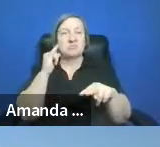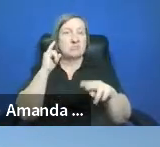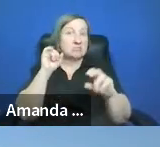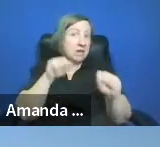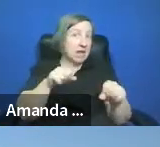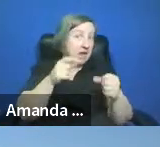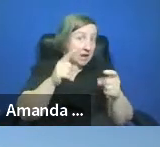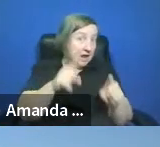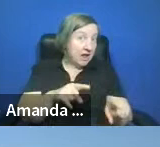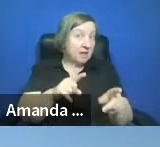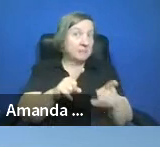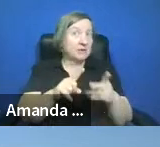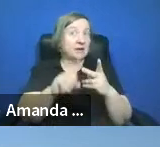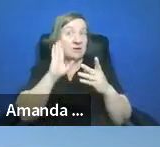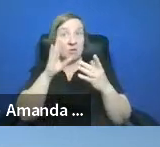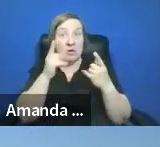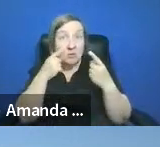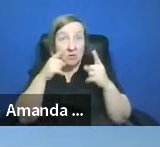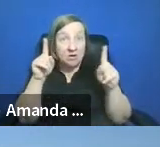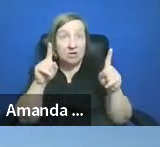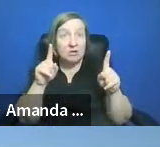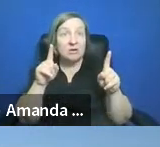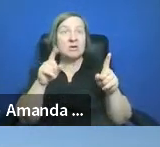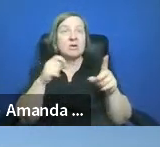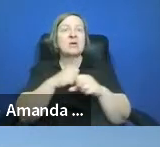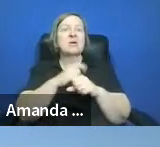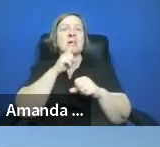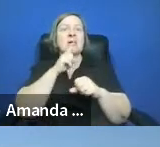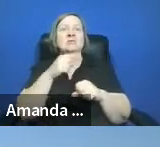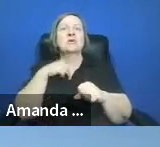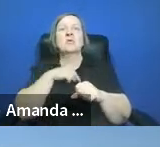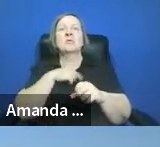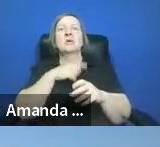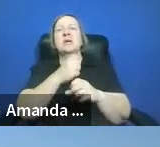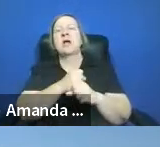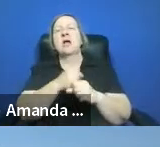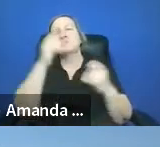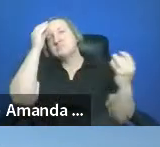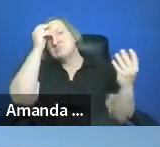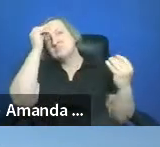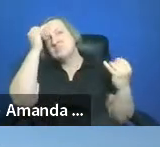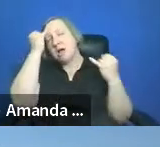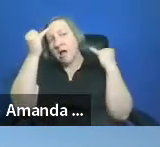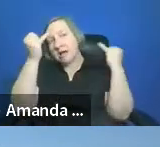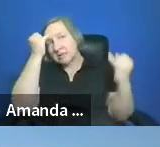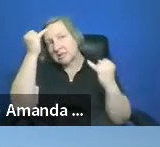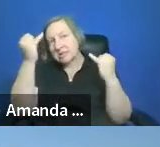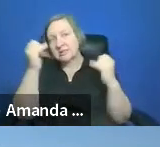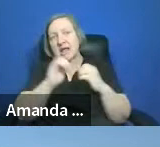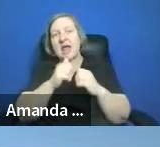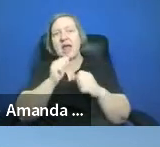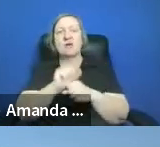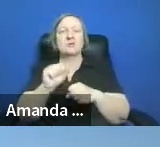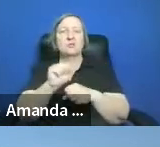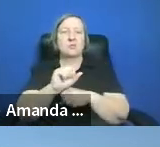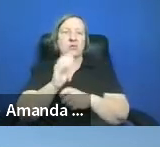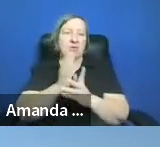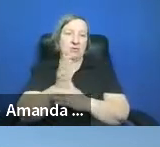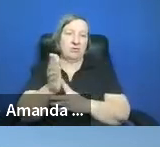feasible and would work. But we wanted to make sure we got some thoughts out there on how we might work through this.